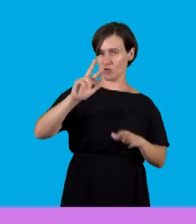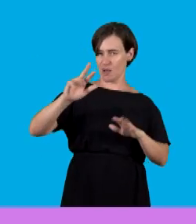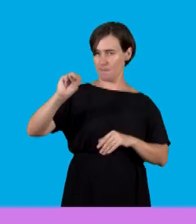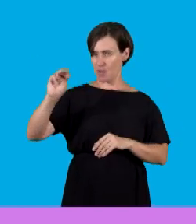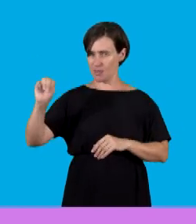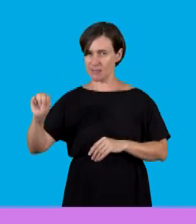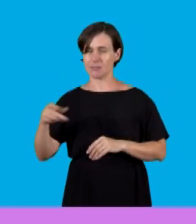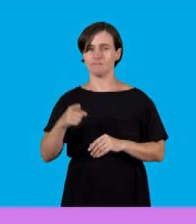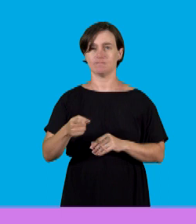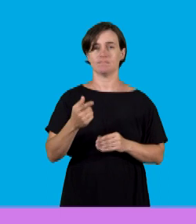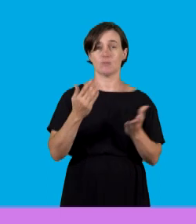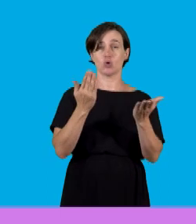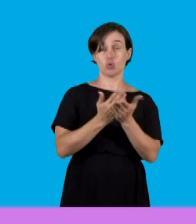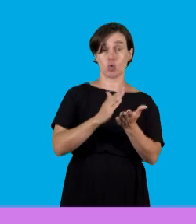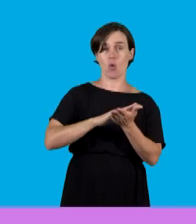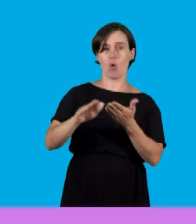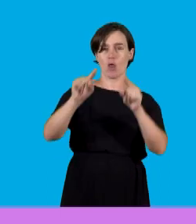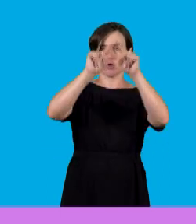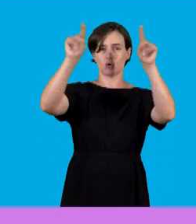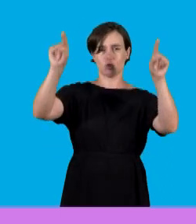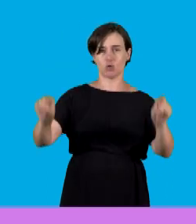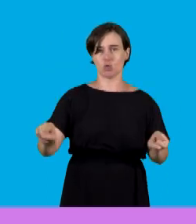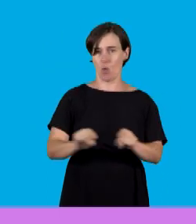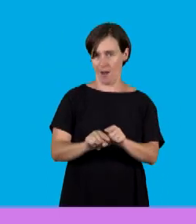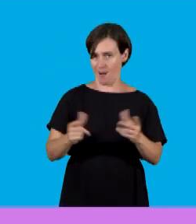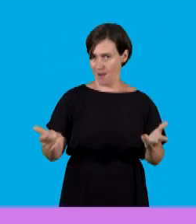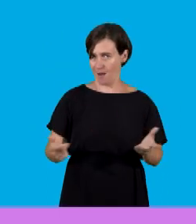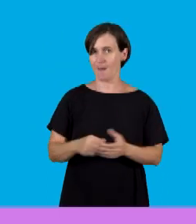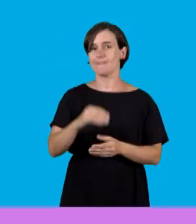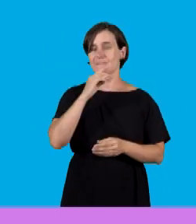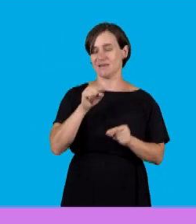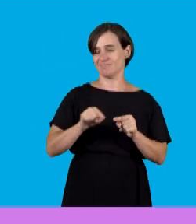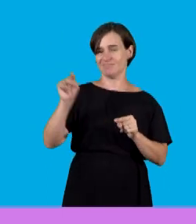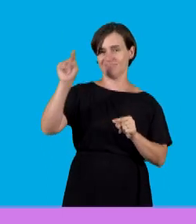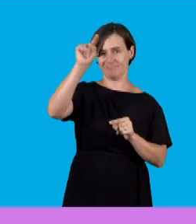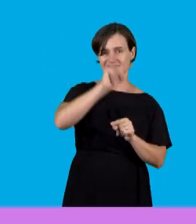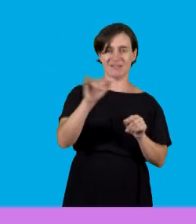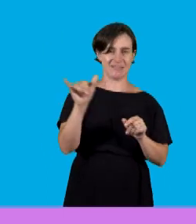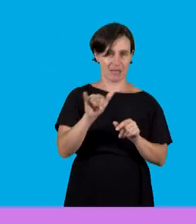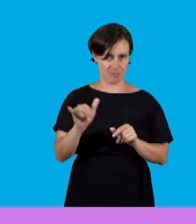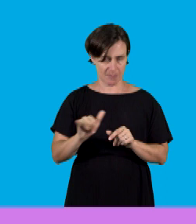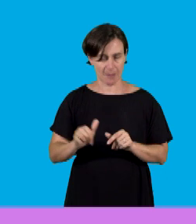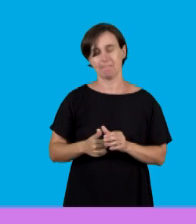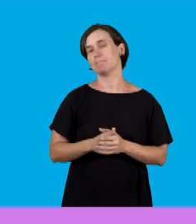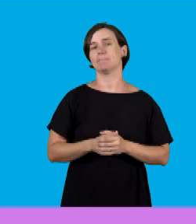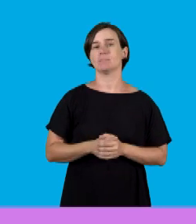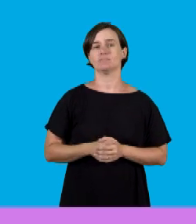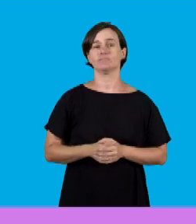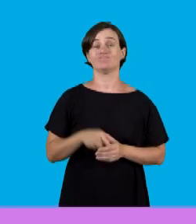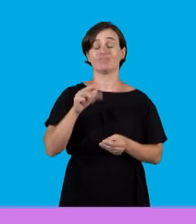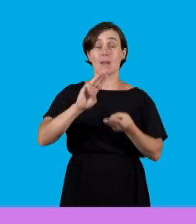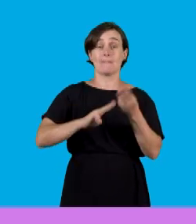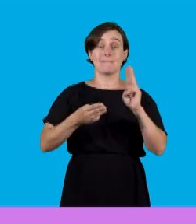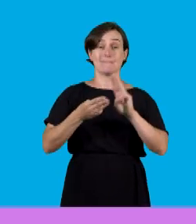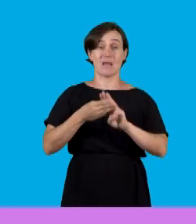The school hall is a square. So you are given the side of a school hall, which is a square, and it's 38 millimeters. The maths class, the length